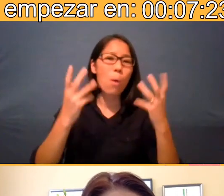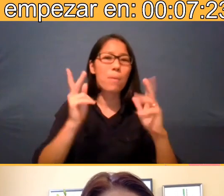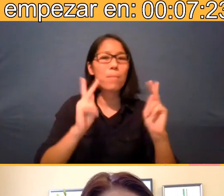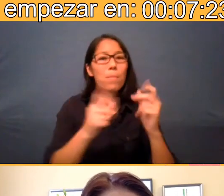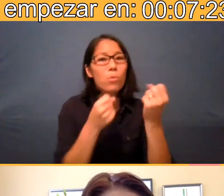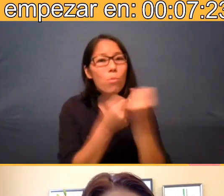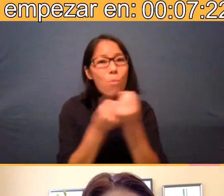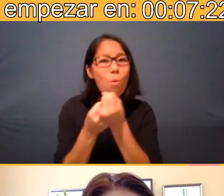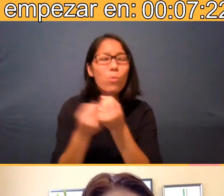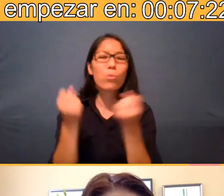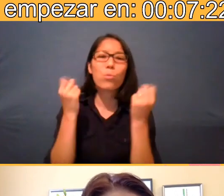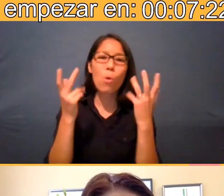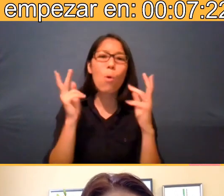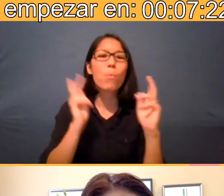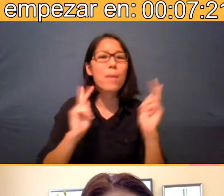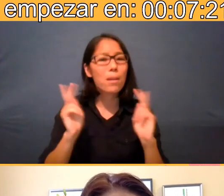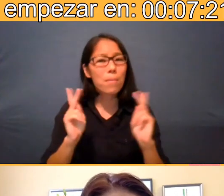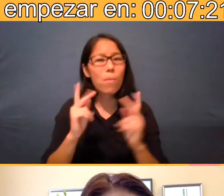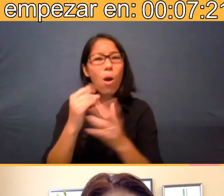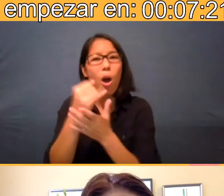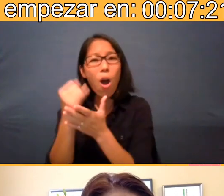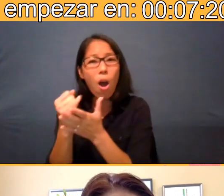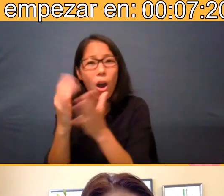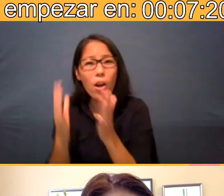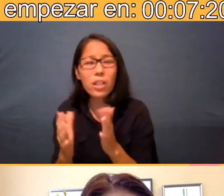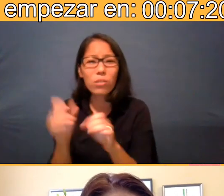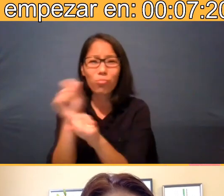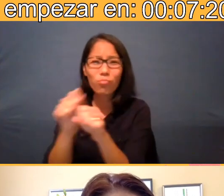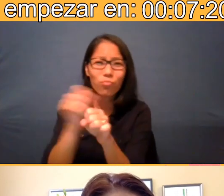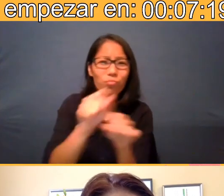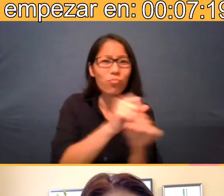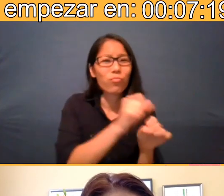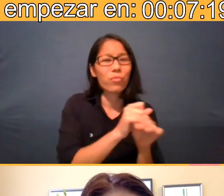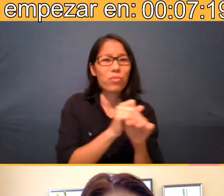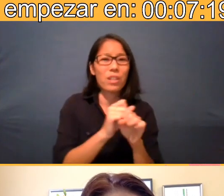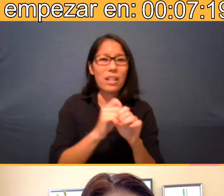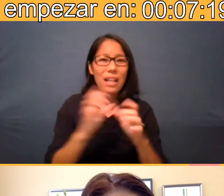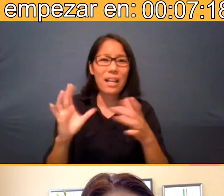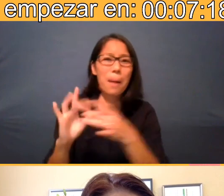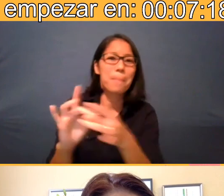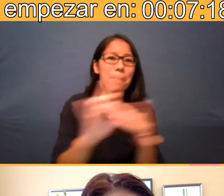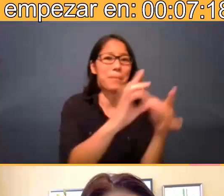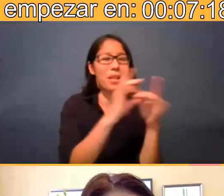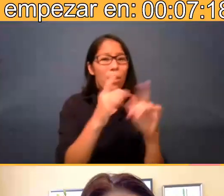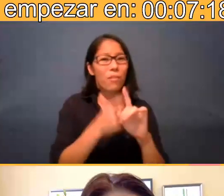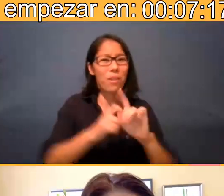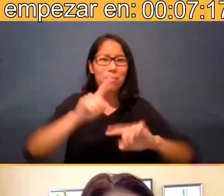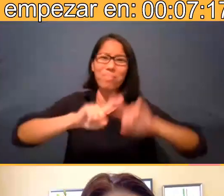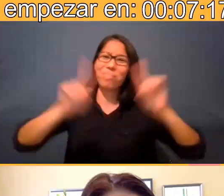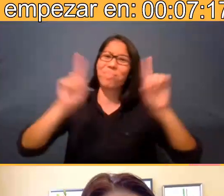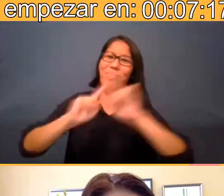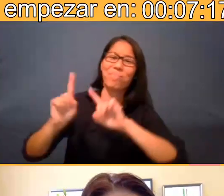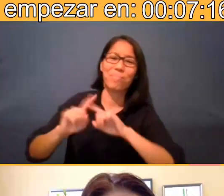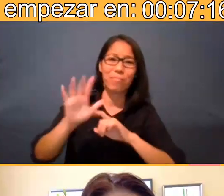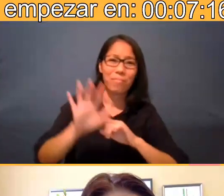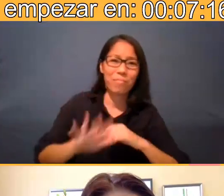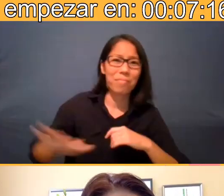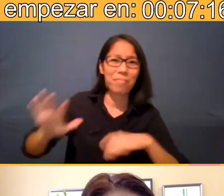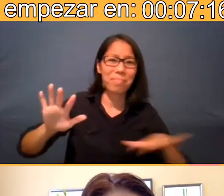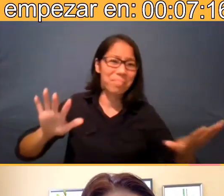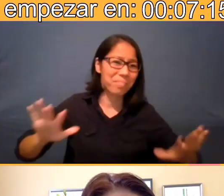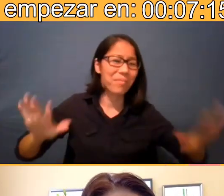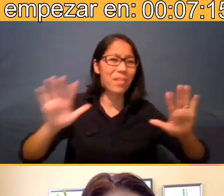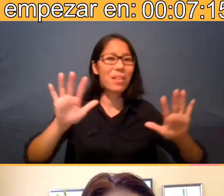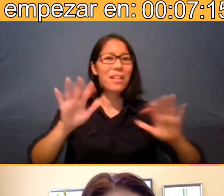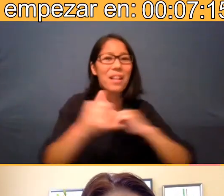sponsors and artists working on this from radically different places and communities and countries, that just bringing them together and saying, okay,